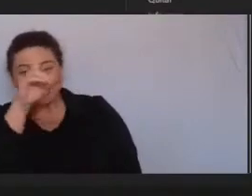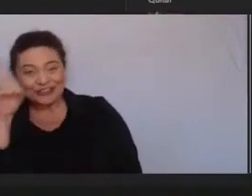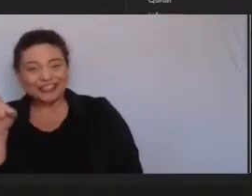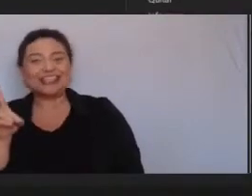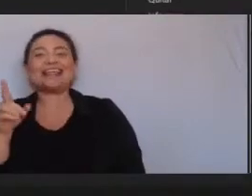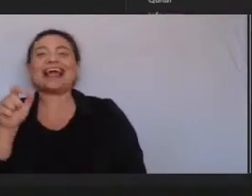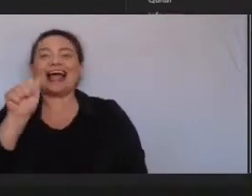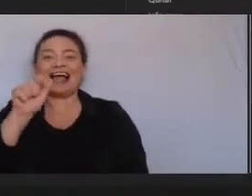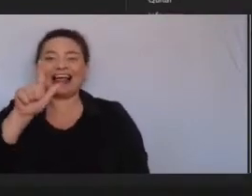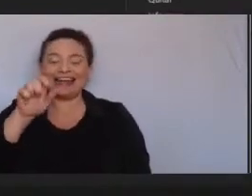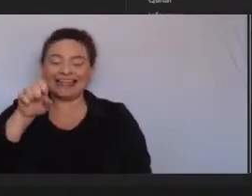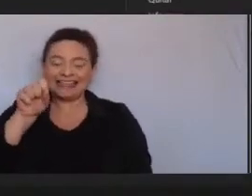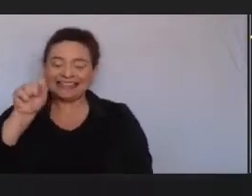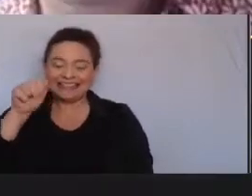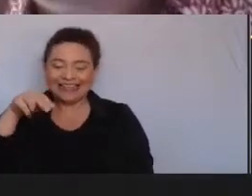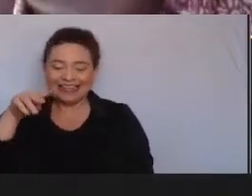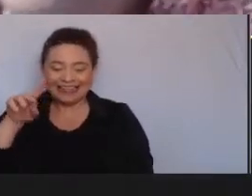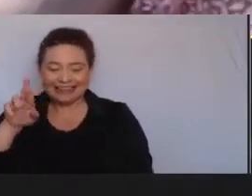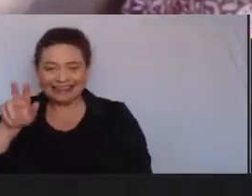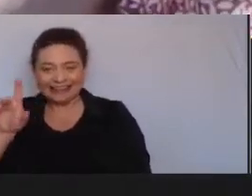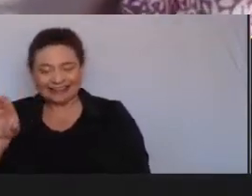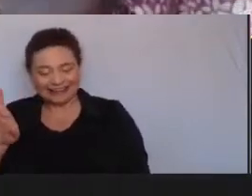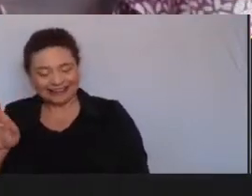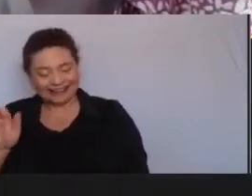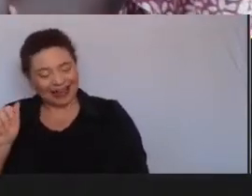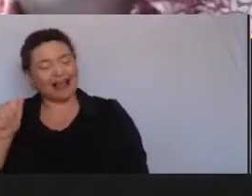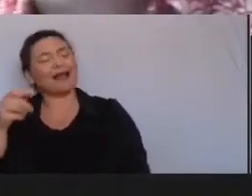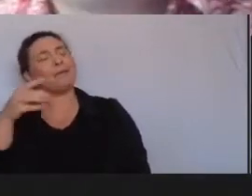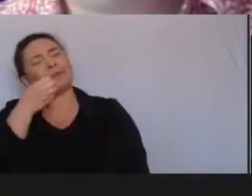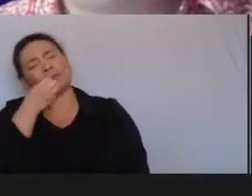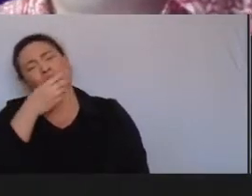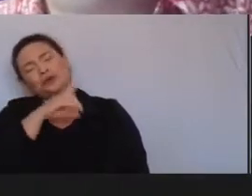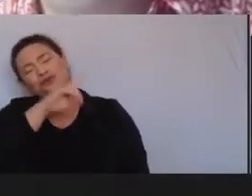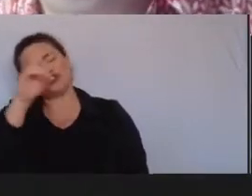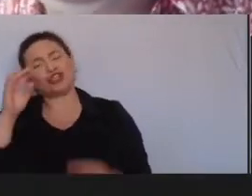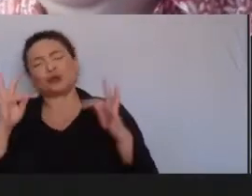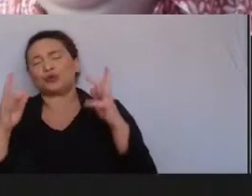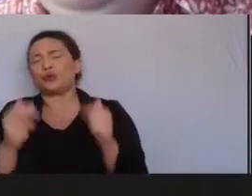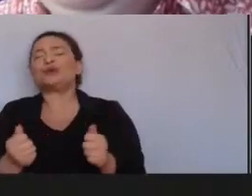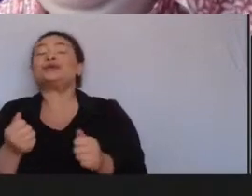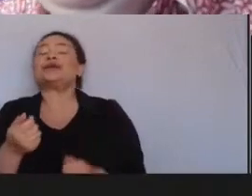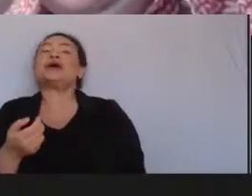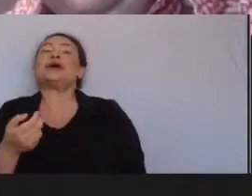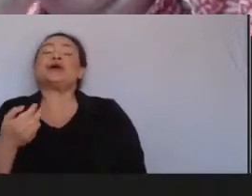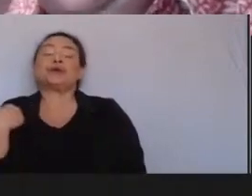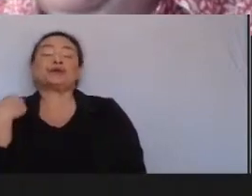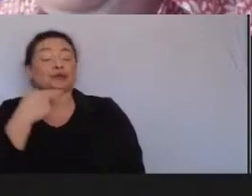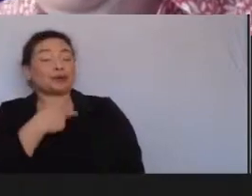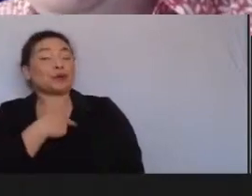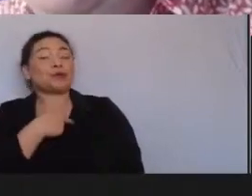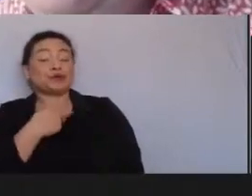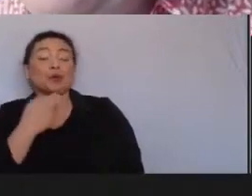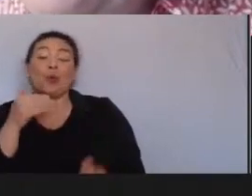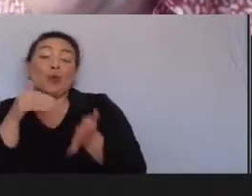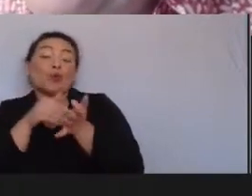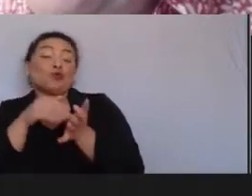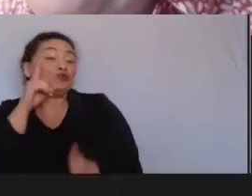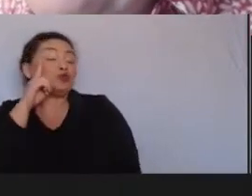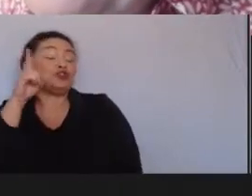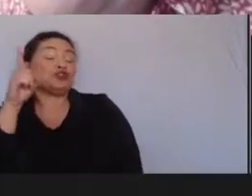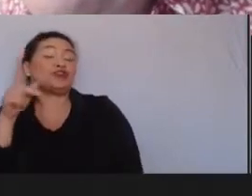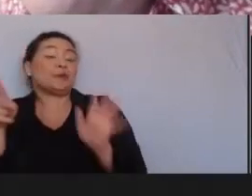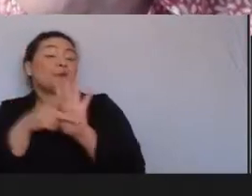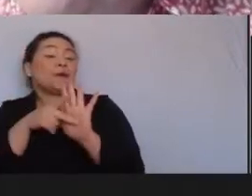to the last day of the ELT Week Brazil. Yeah, so here we go. I think everyone's going to